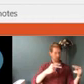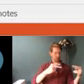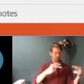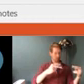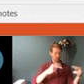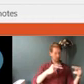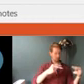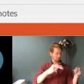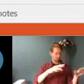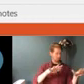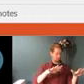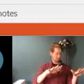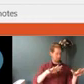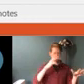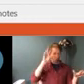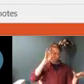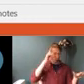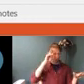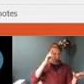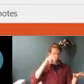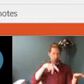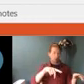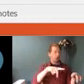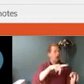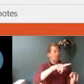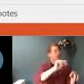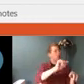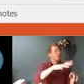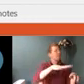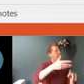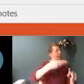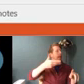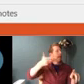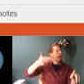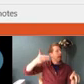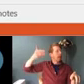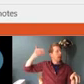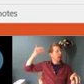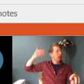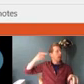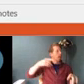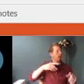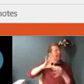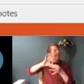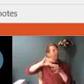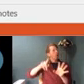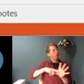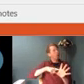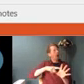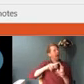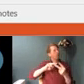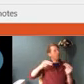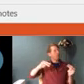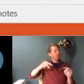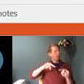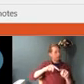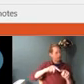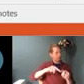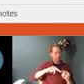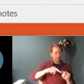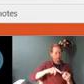for tracing lineages of the Y chromosome. Similarly, we can represent it differently by nice